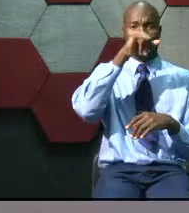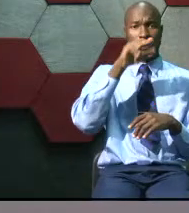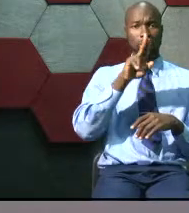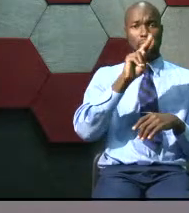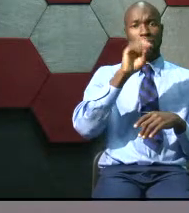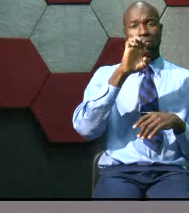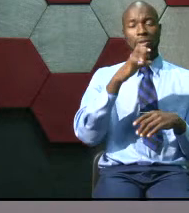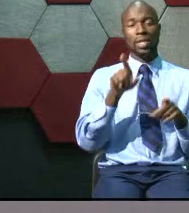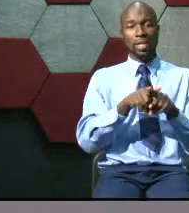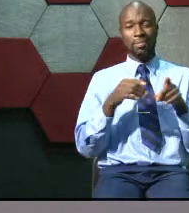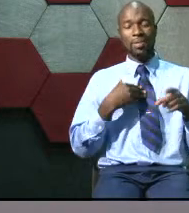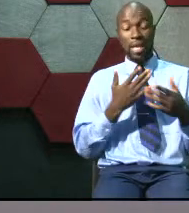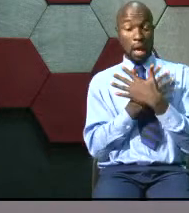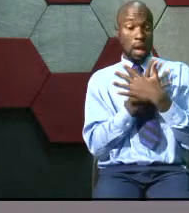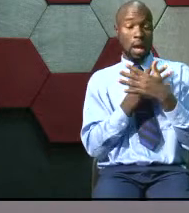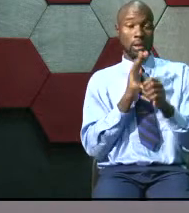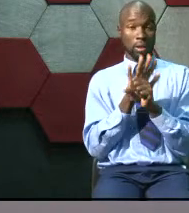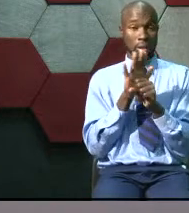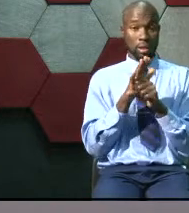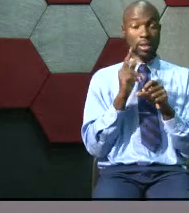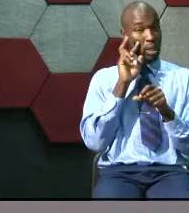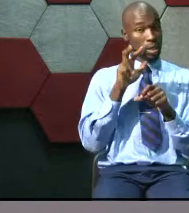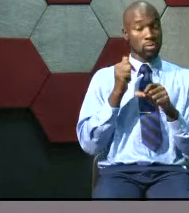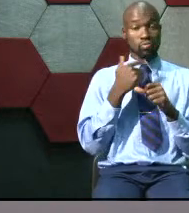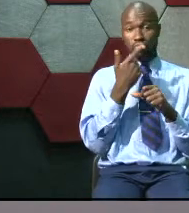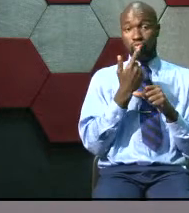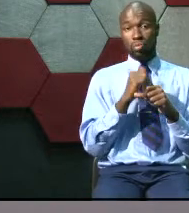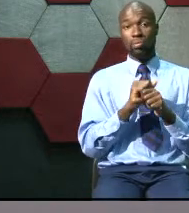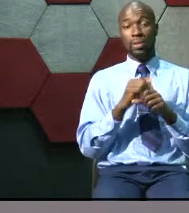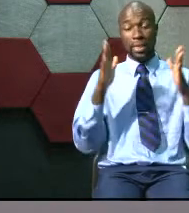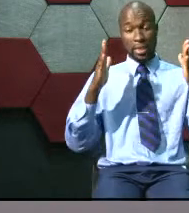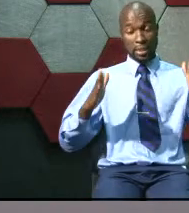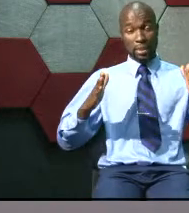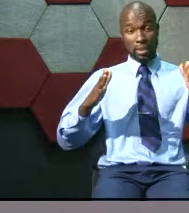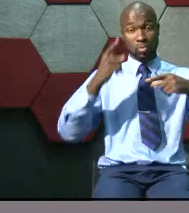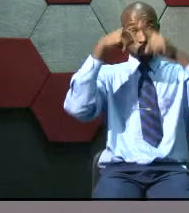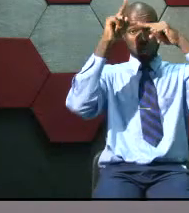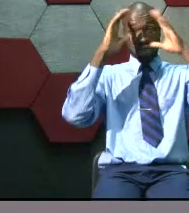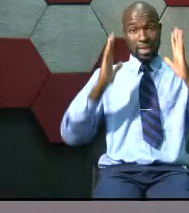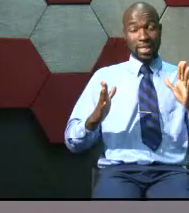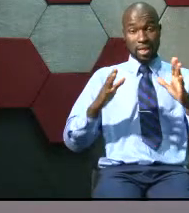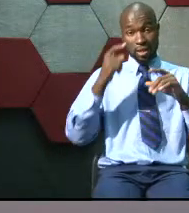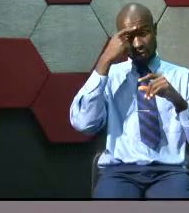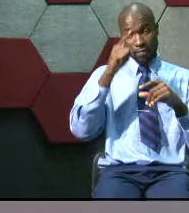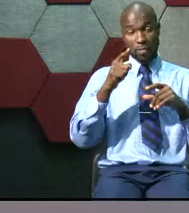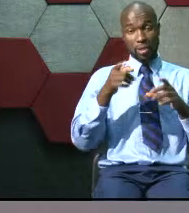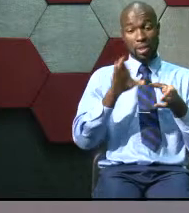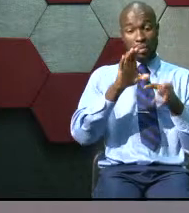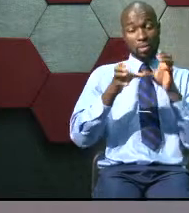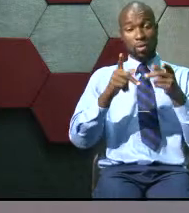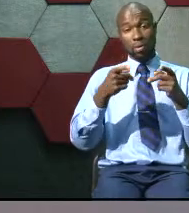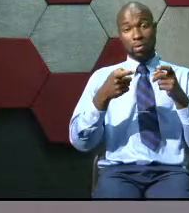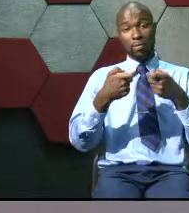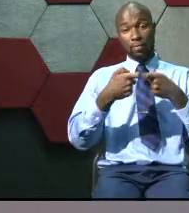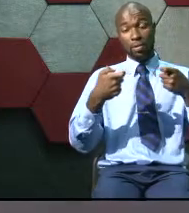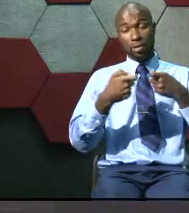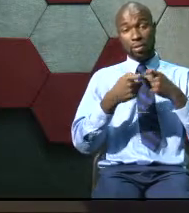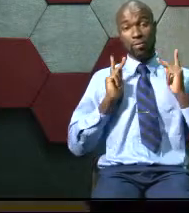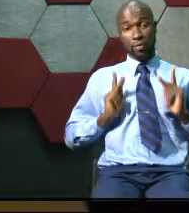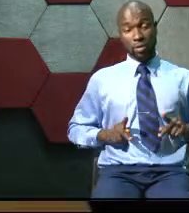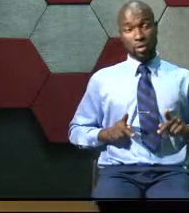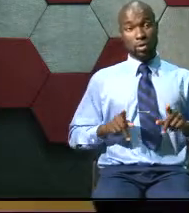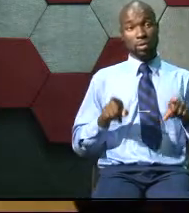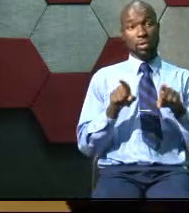as nervous, and hear who the overall winner is for the chemical, physical, and mathematical sciences category. And